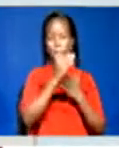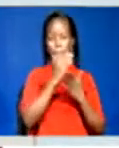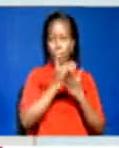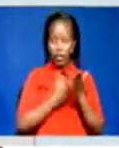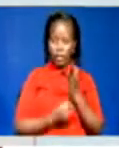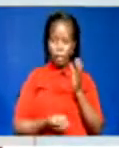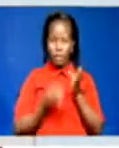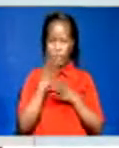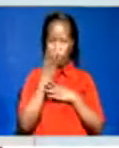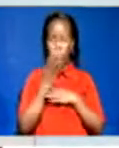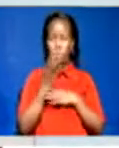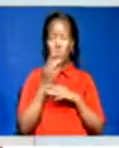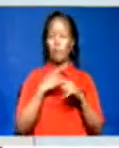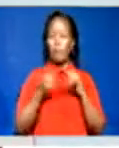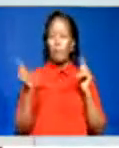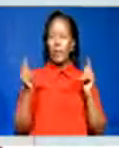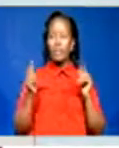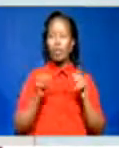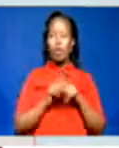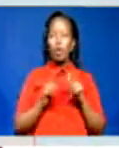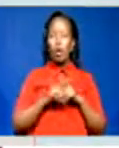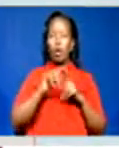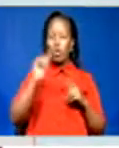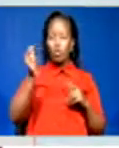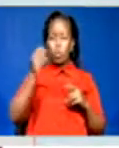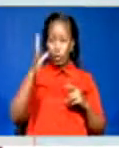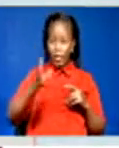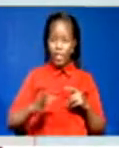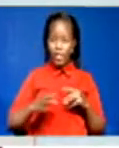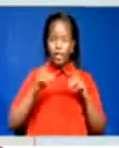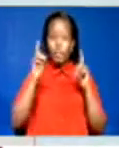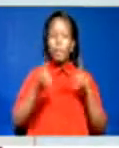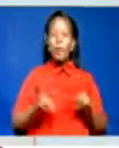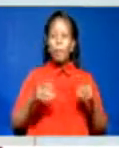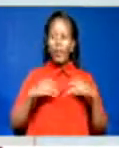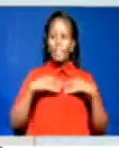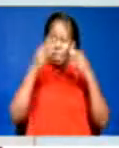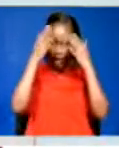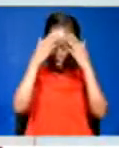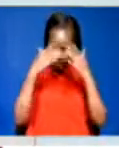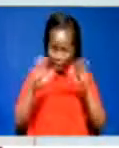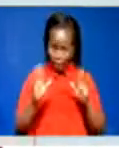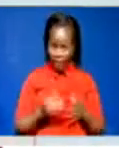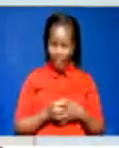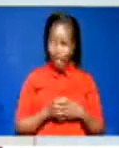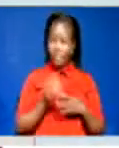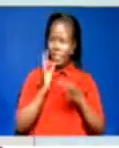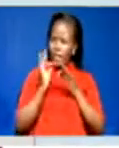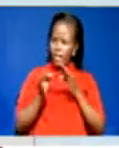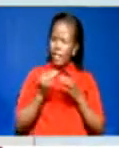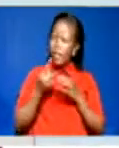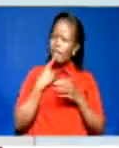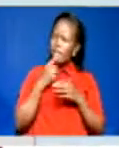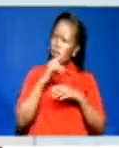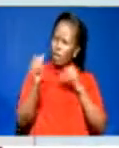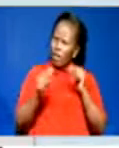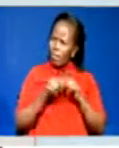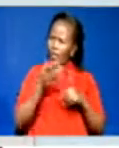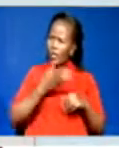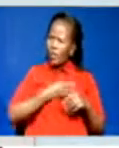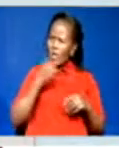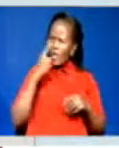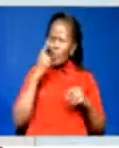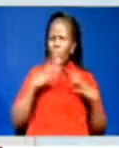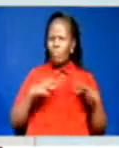look at Kenyans today, we also need to create awareness. If you mention about mortgage, people will tell you that that's something that I can't